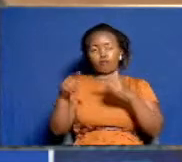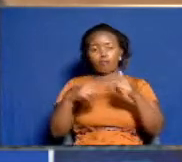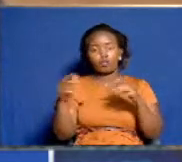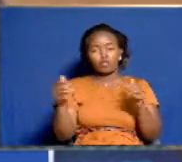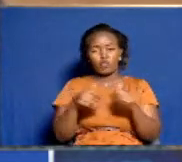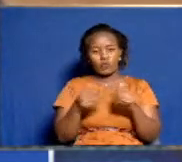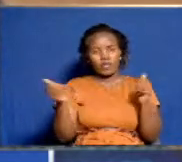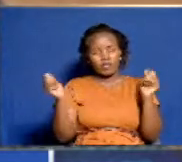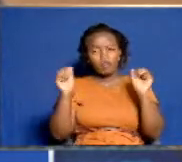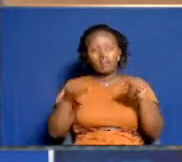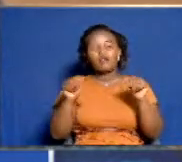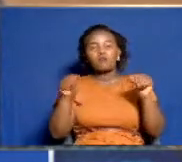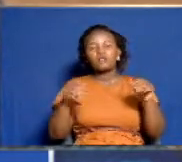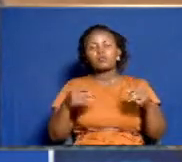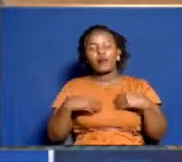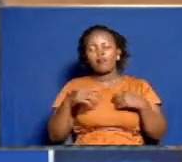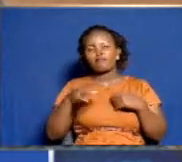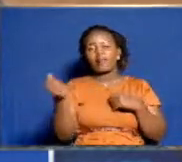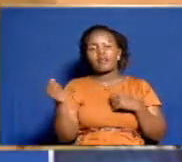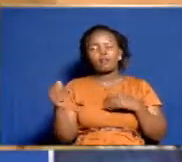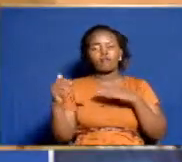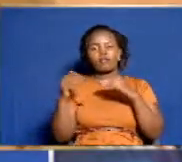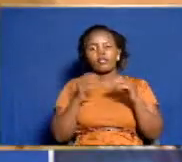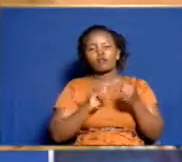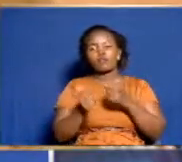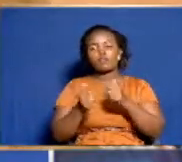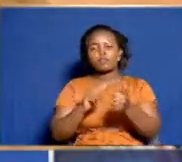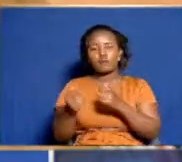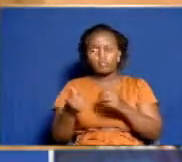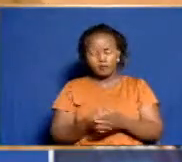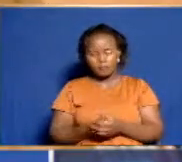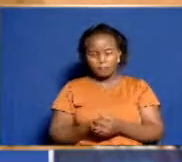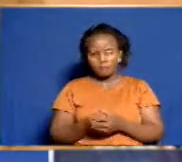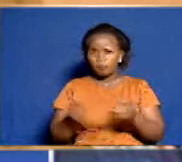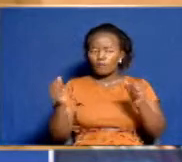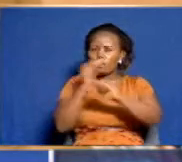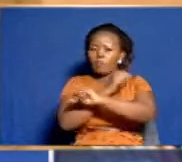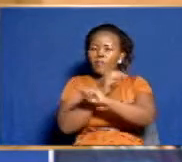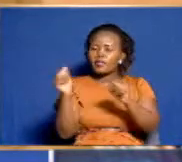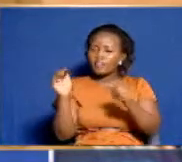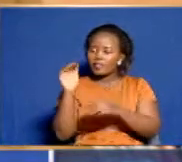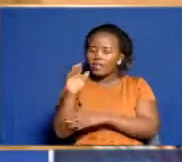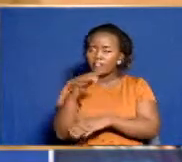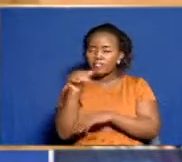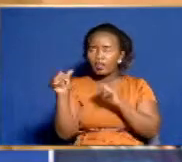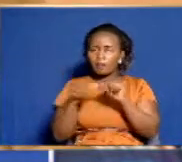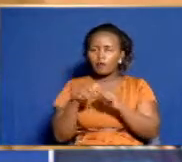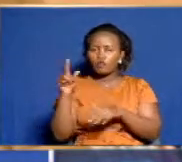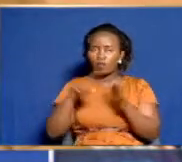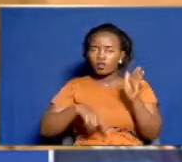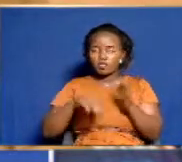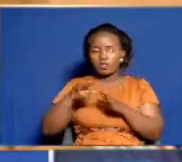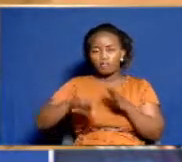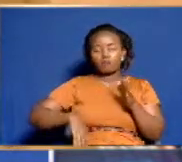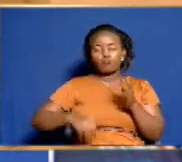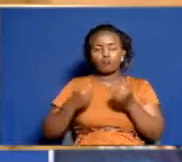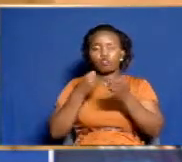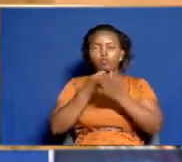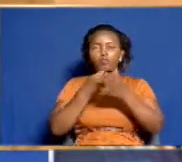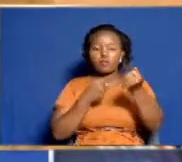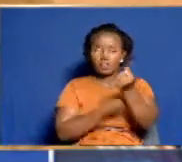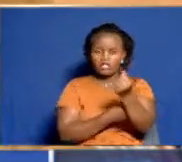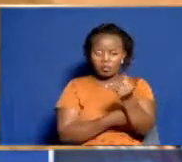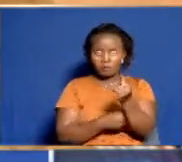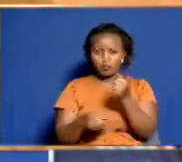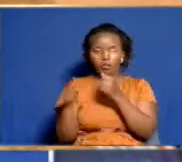open other avenues in sports for these children. The president has asked about sponsorship, which of course is very crucial.